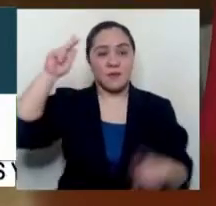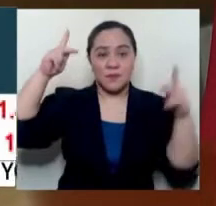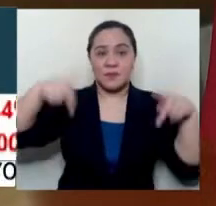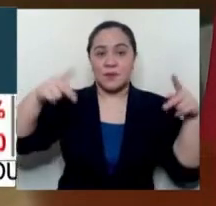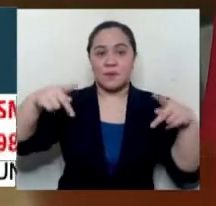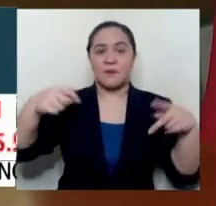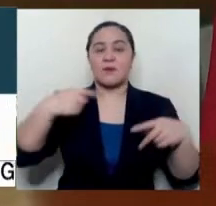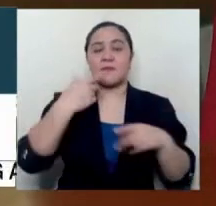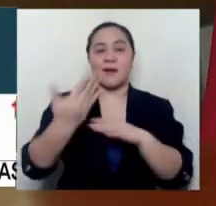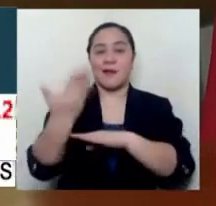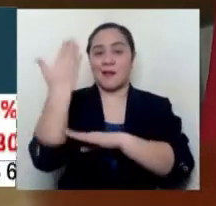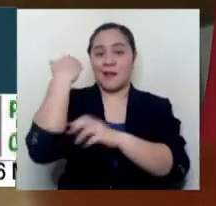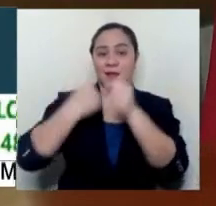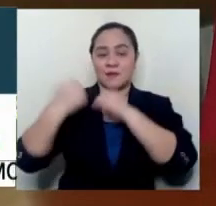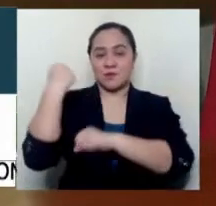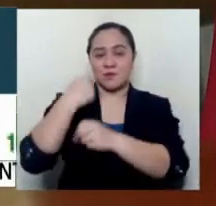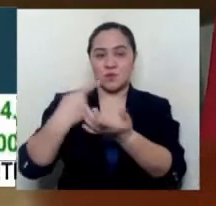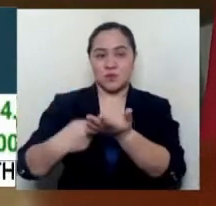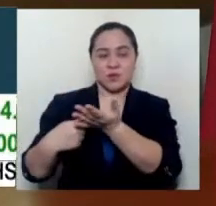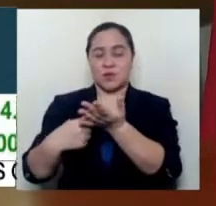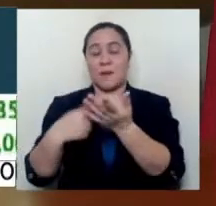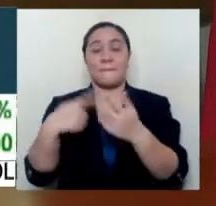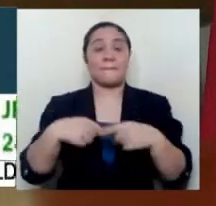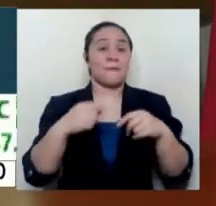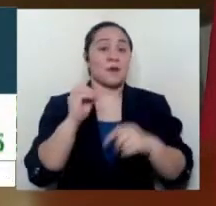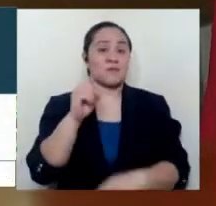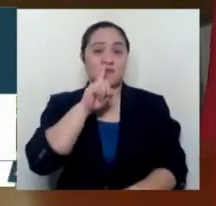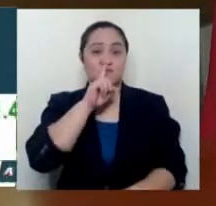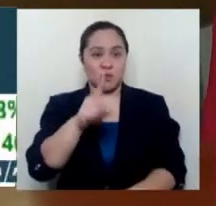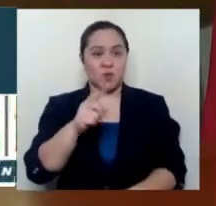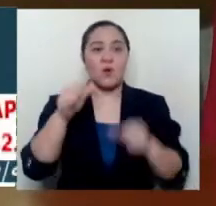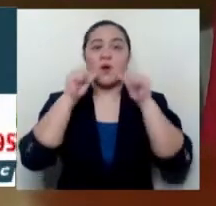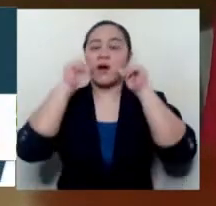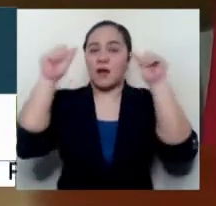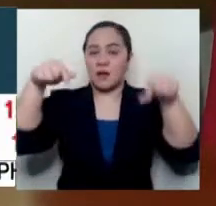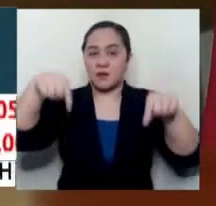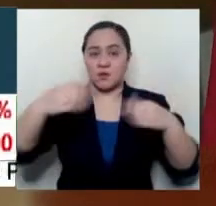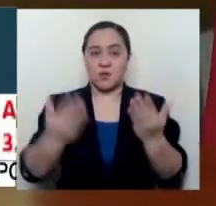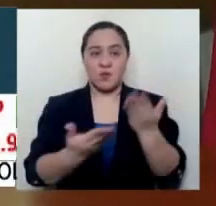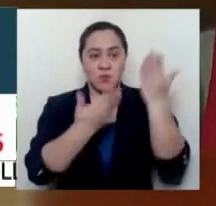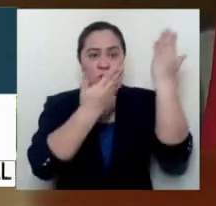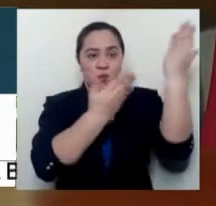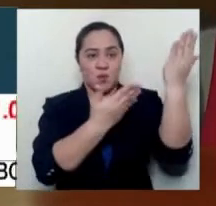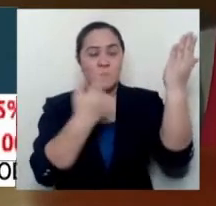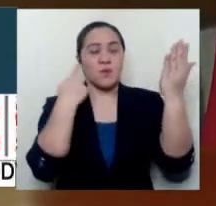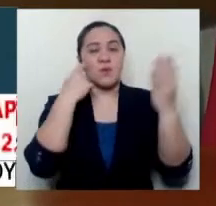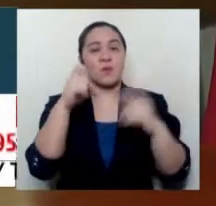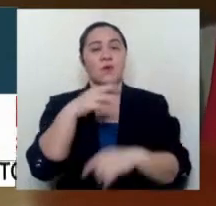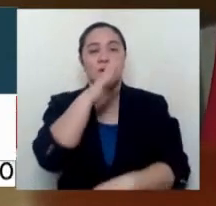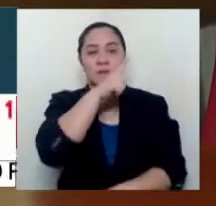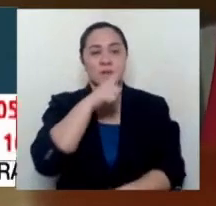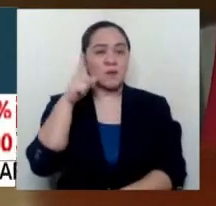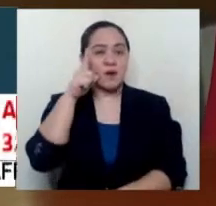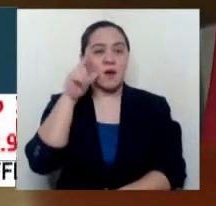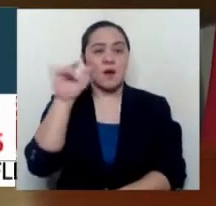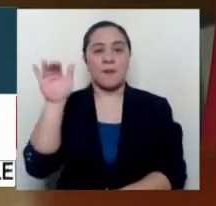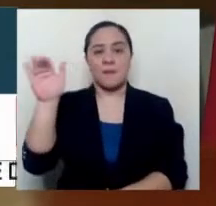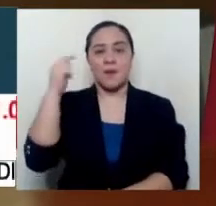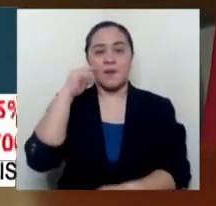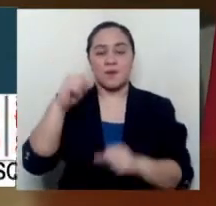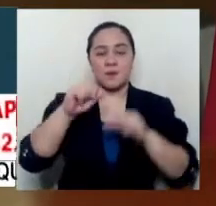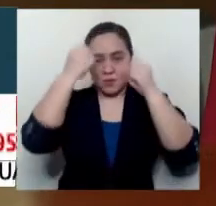since last year, but he officially announced his endorsement this morning as Robredo further fleshed out her health agenda to the media.